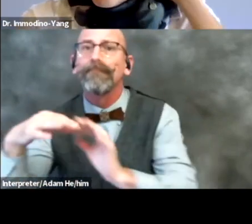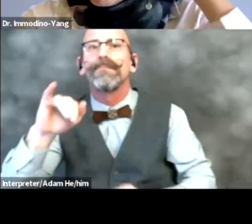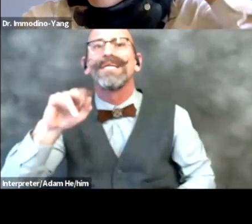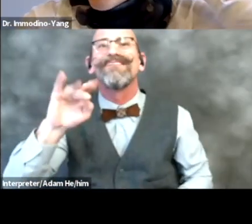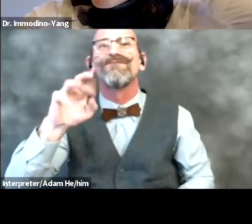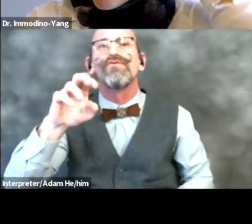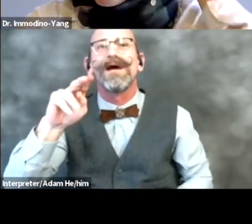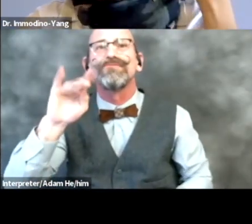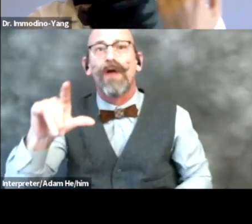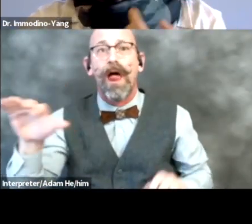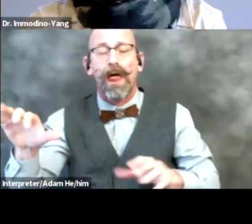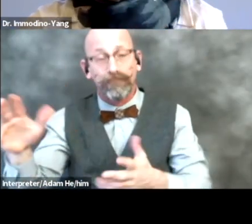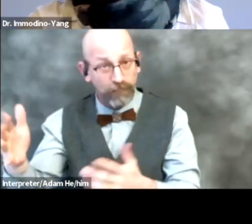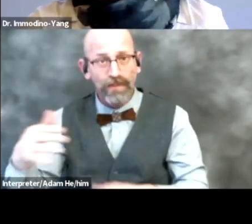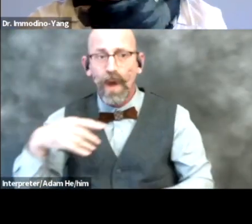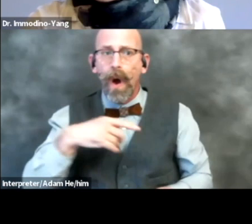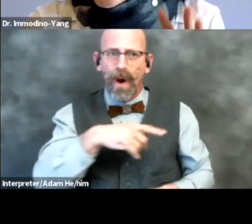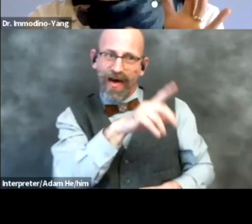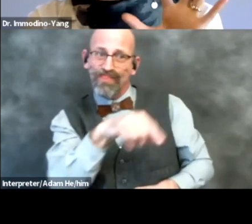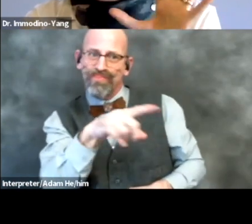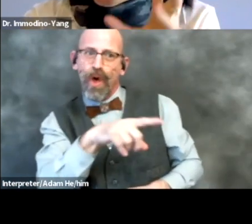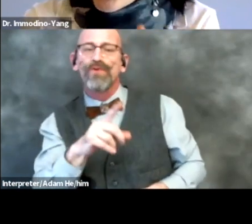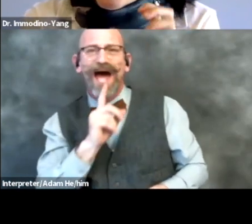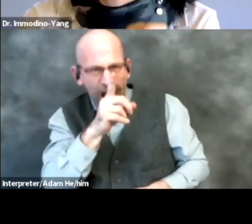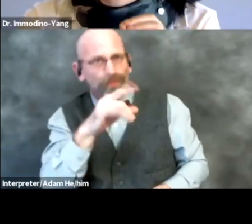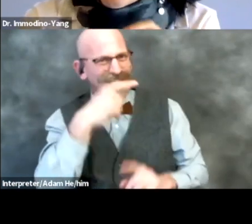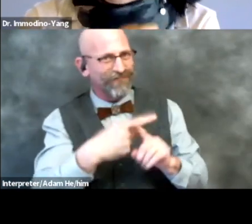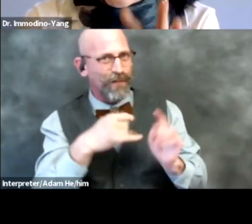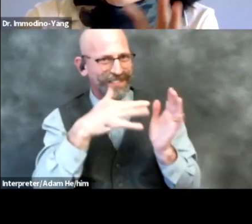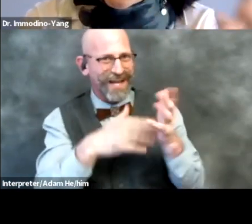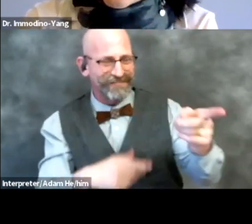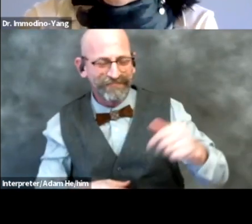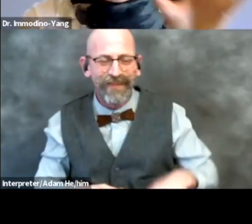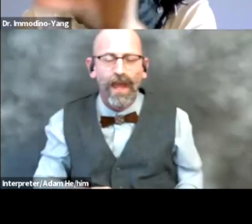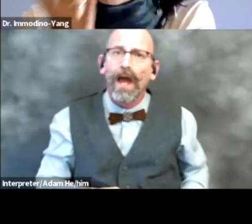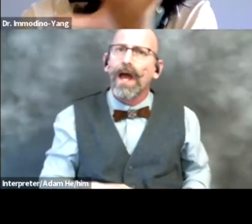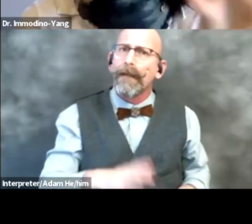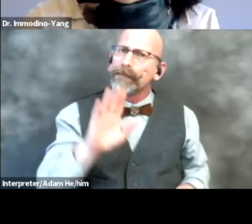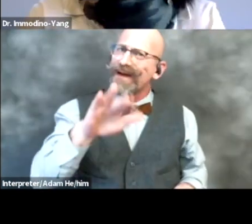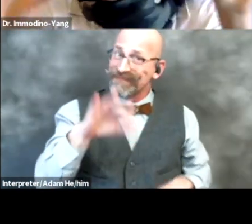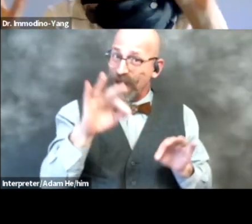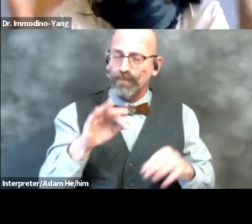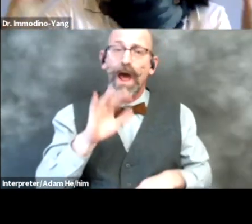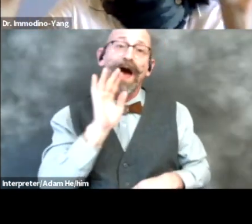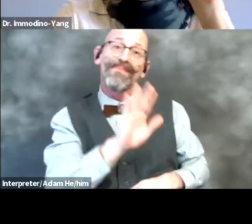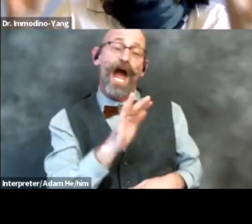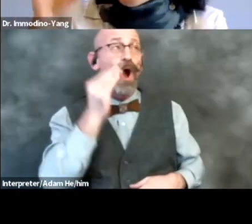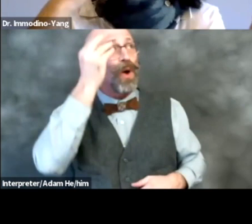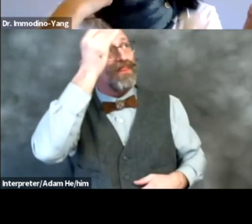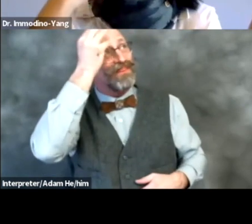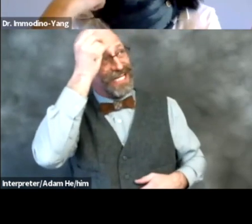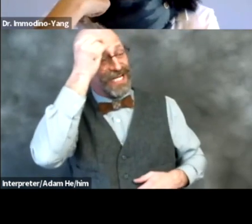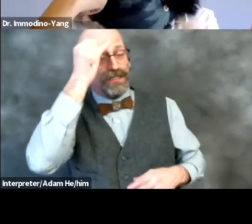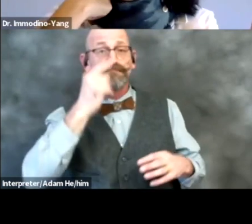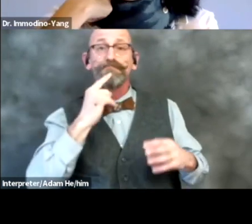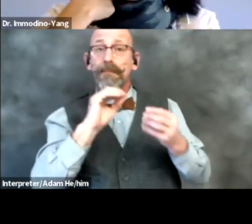experiment, right? What we find is that the degree to which kids think in those coarsely two